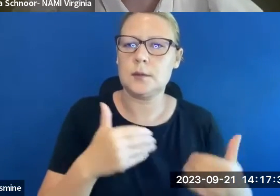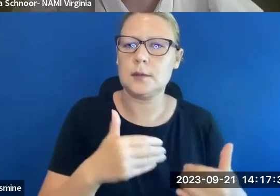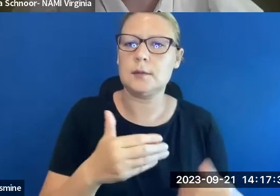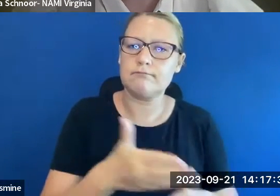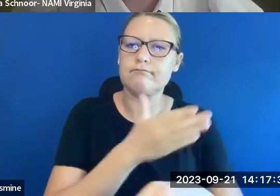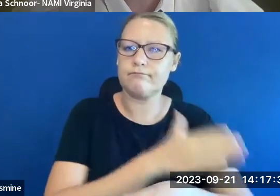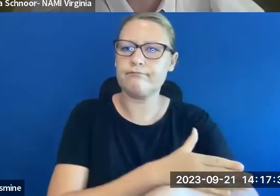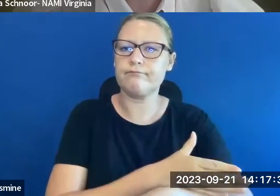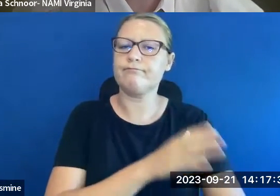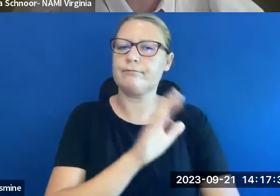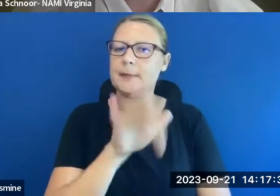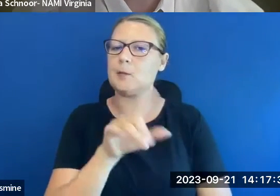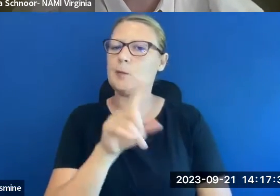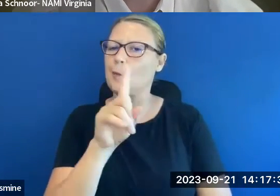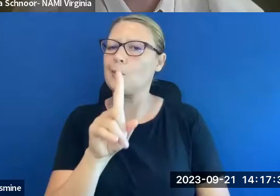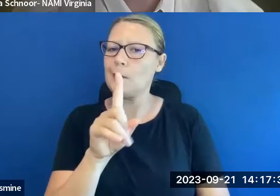that.